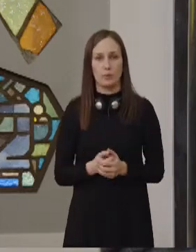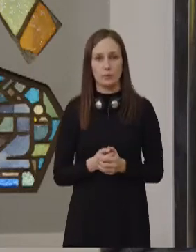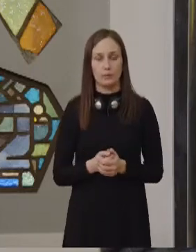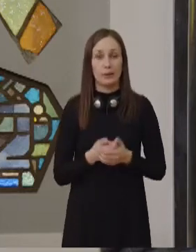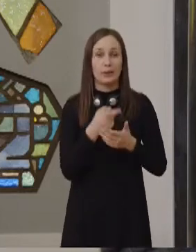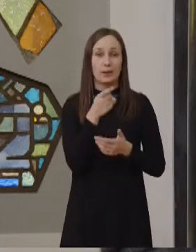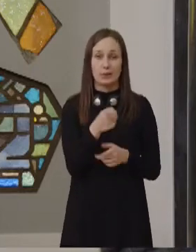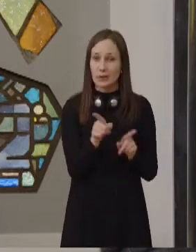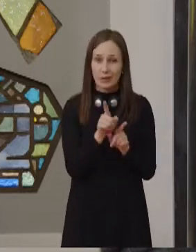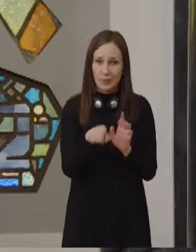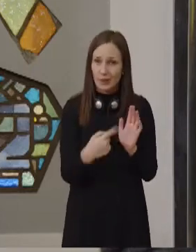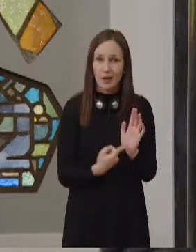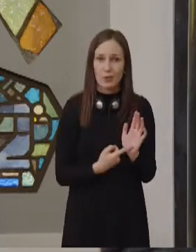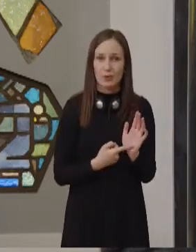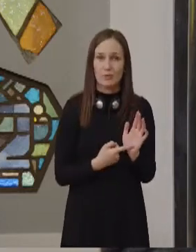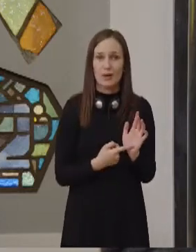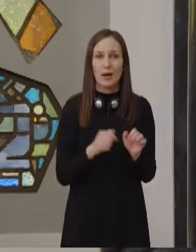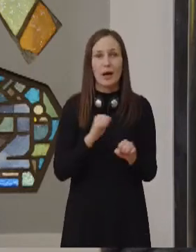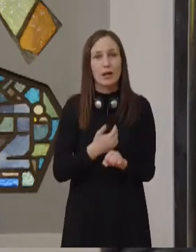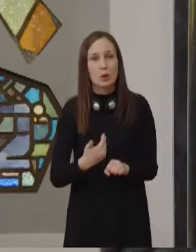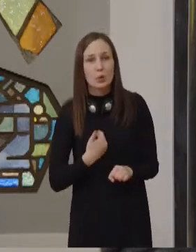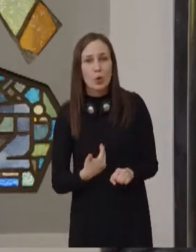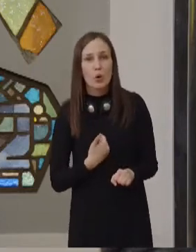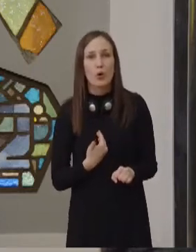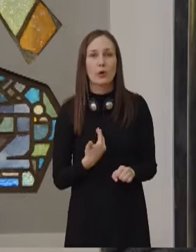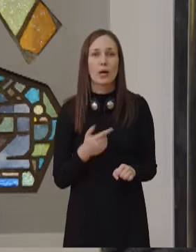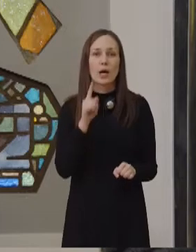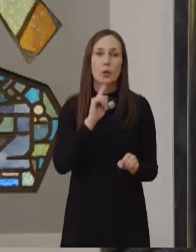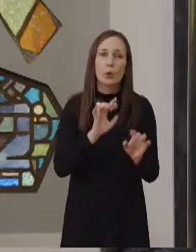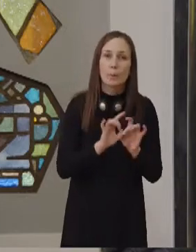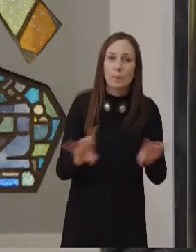marriage. So my question is it